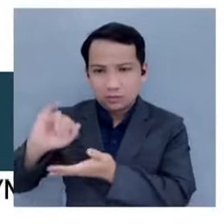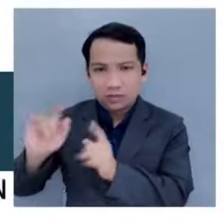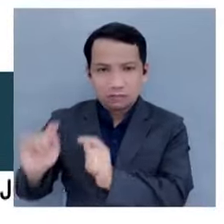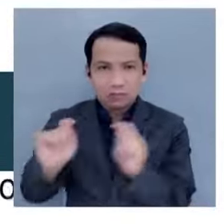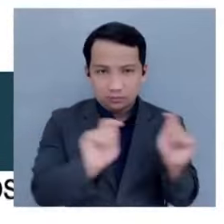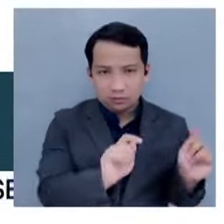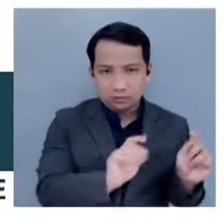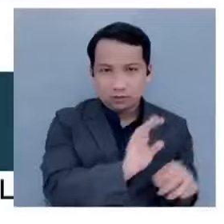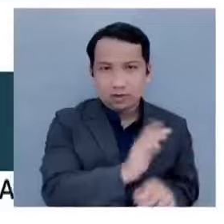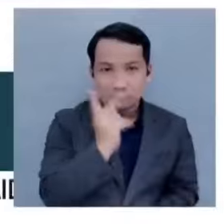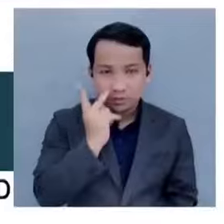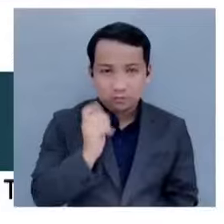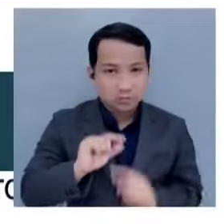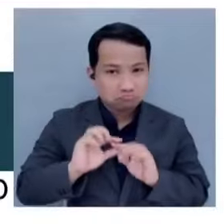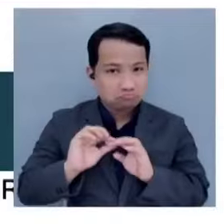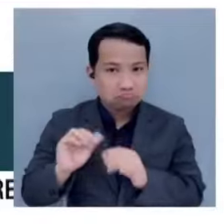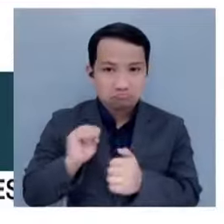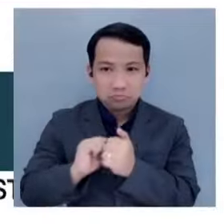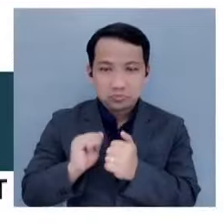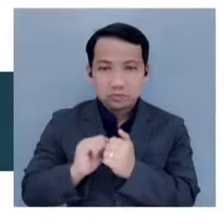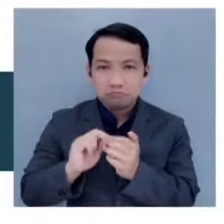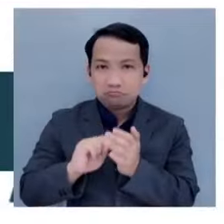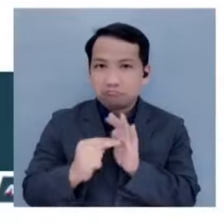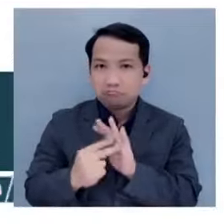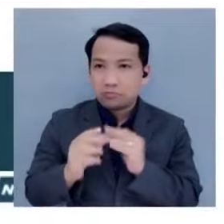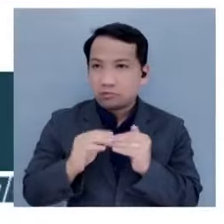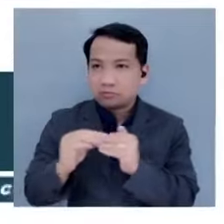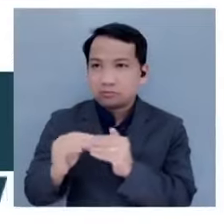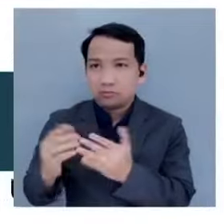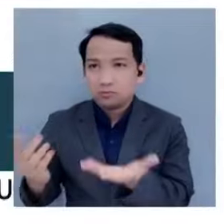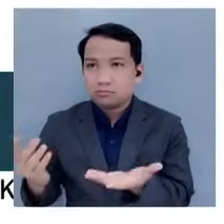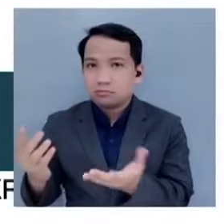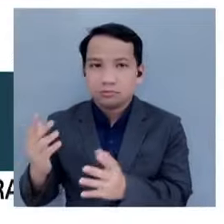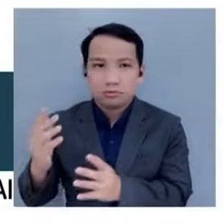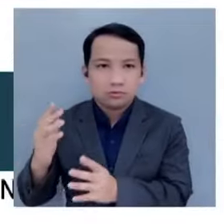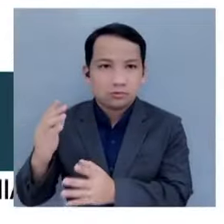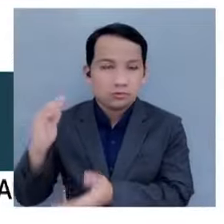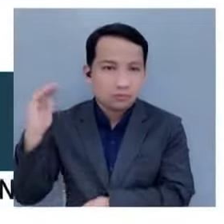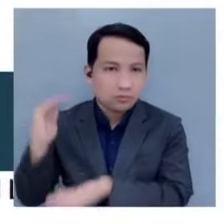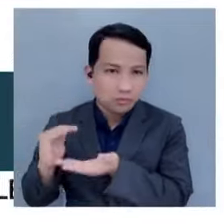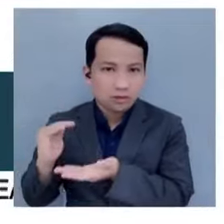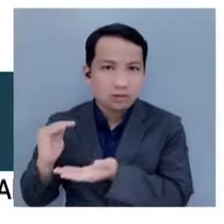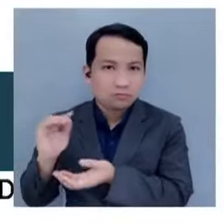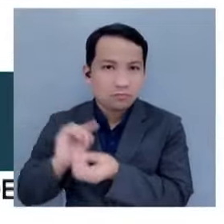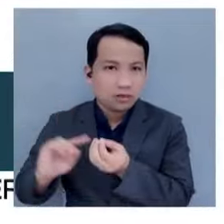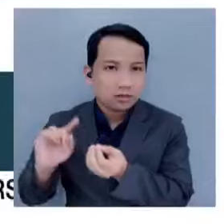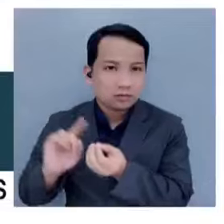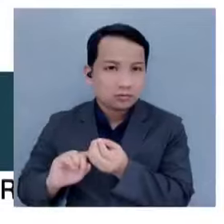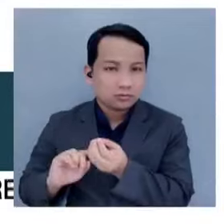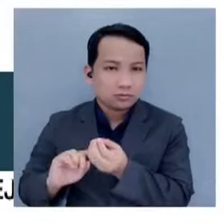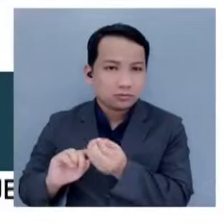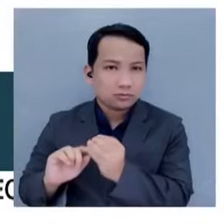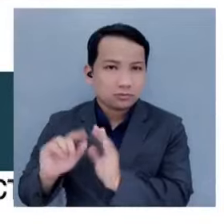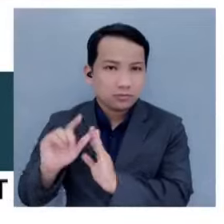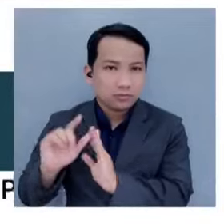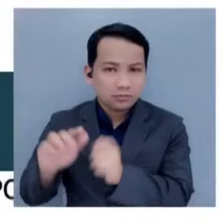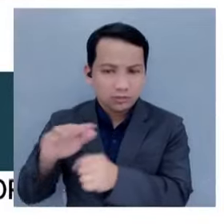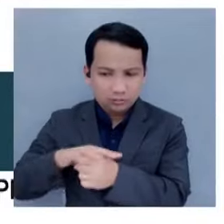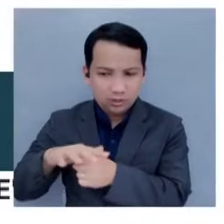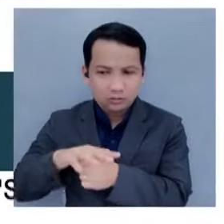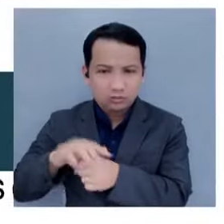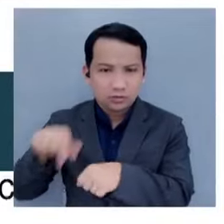not lead to the death or to the detriment of the standing local institutions that we have,